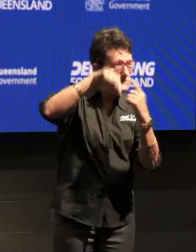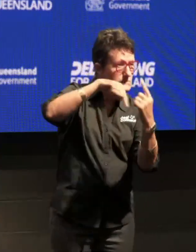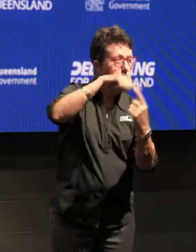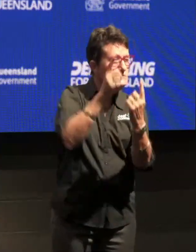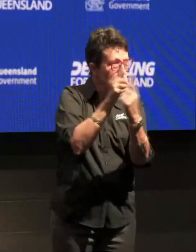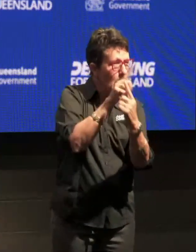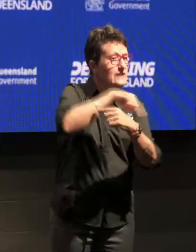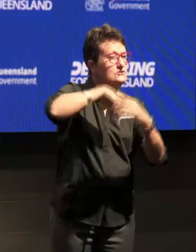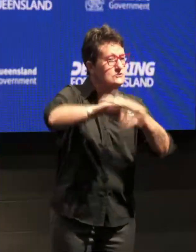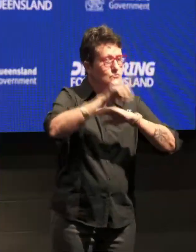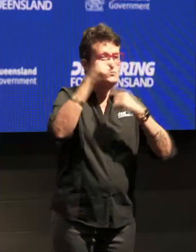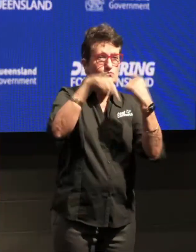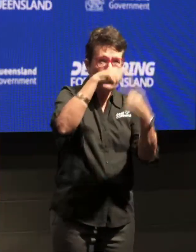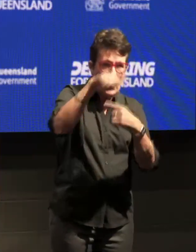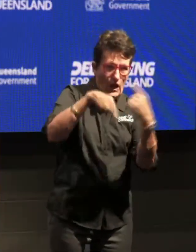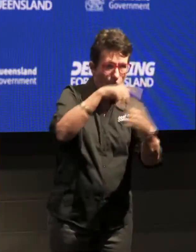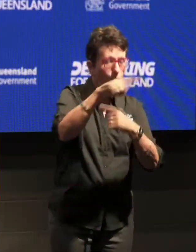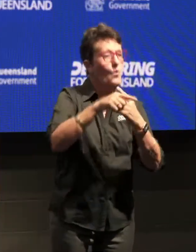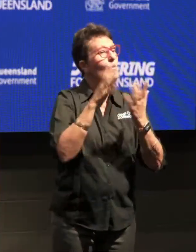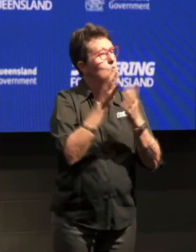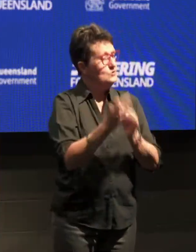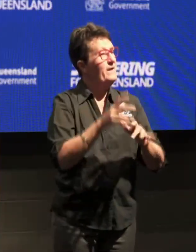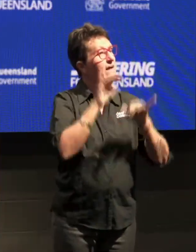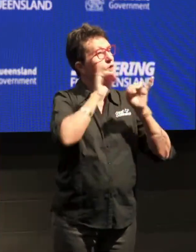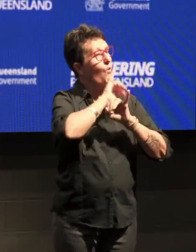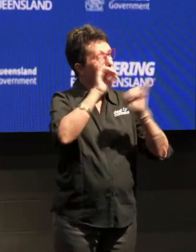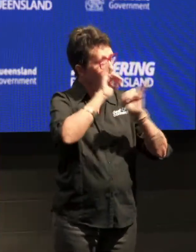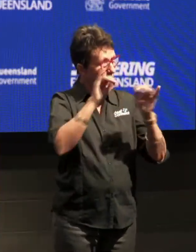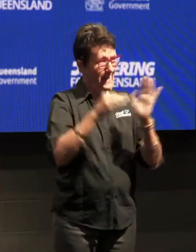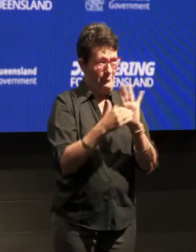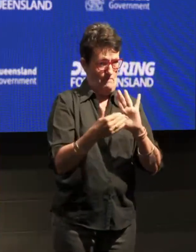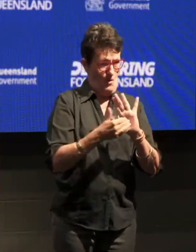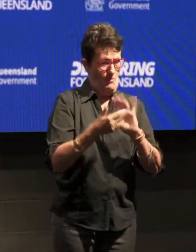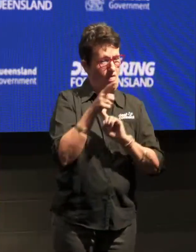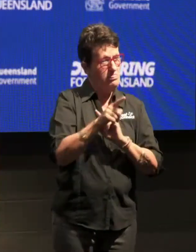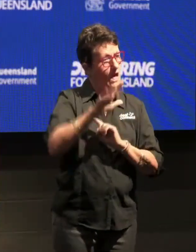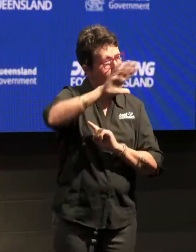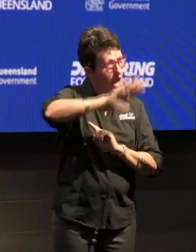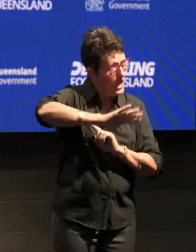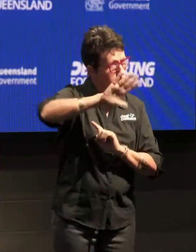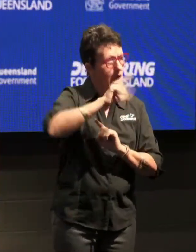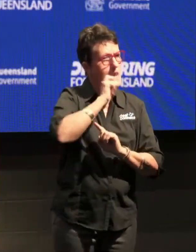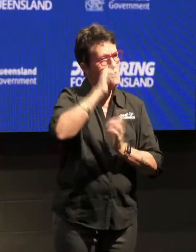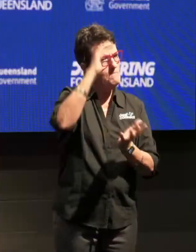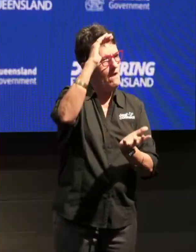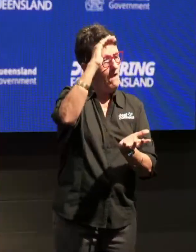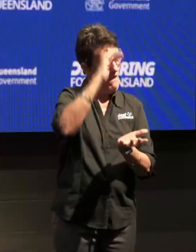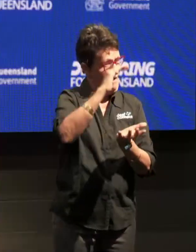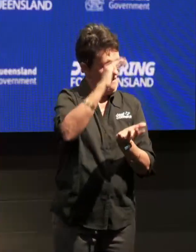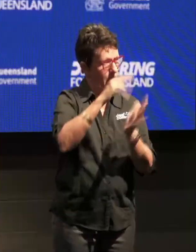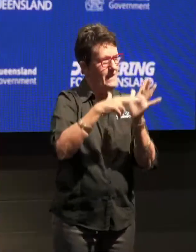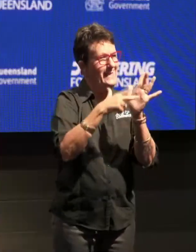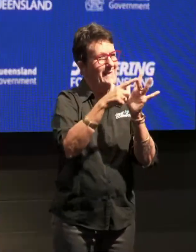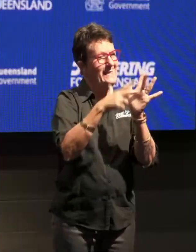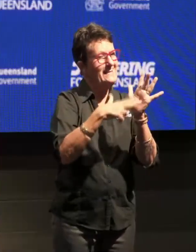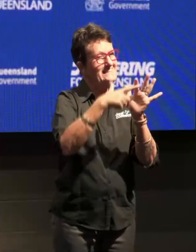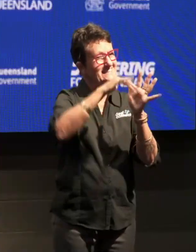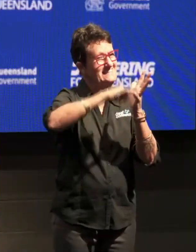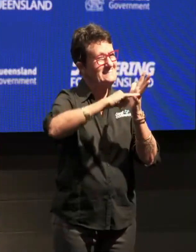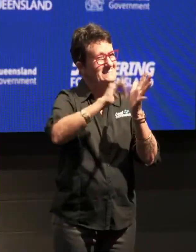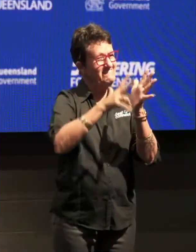that, a tropical cyclone warning has been put in place. That area has now tightened between Innisfail